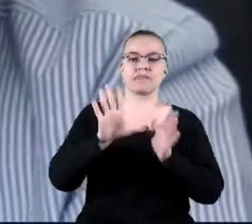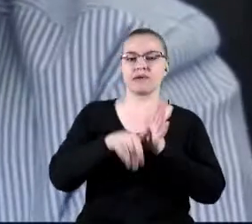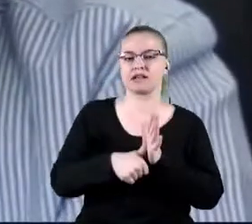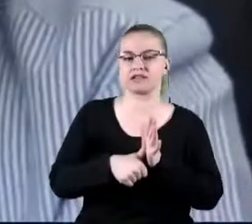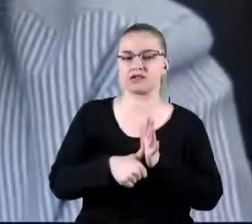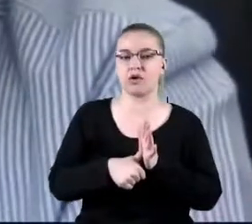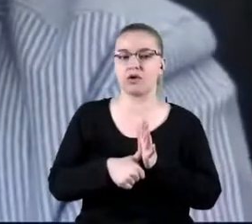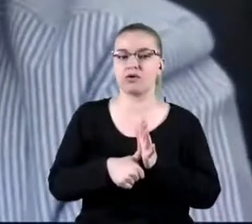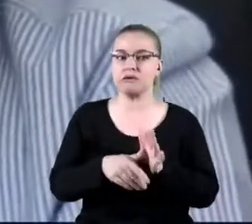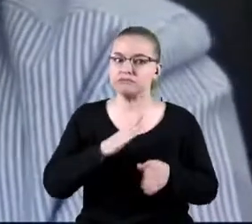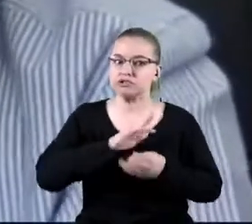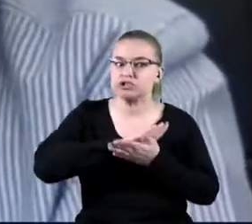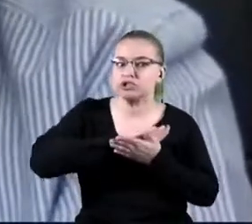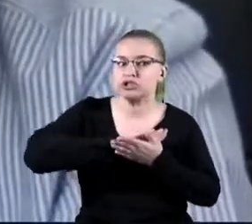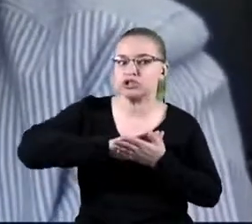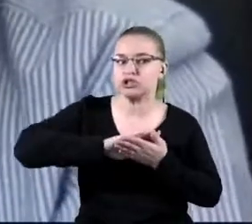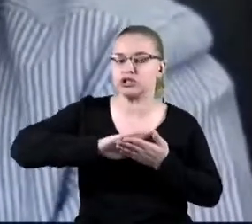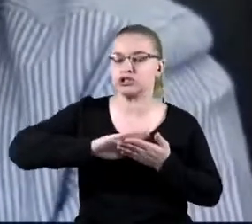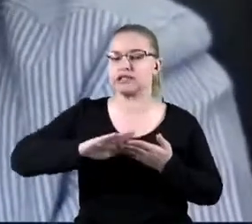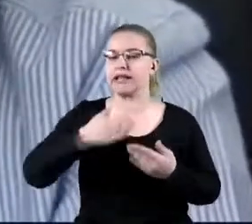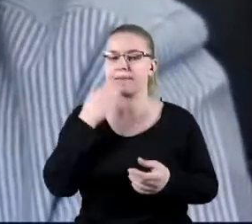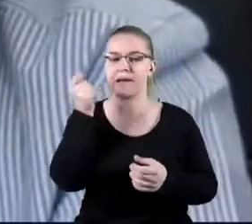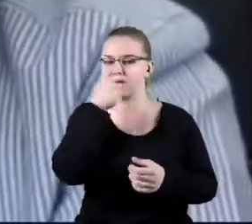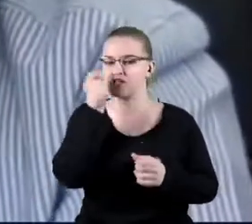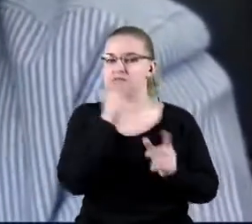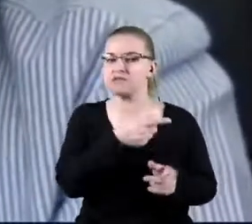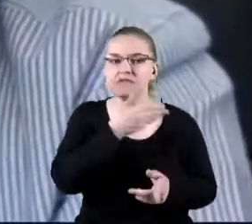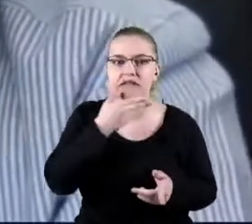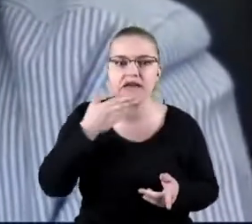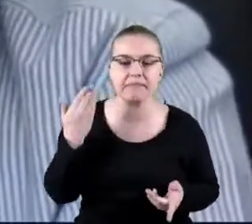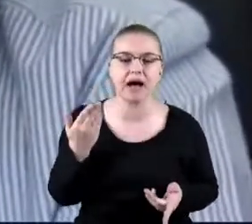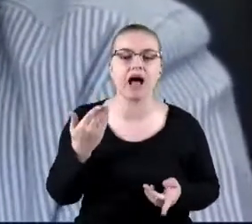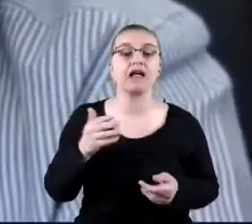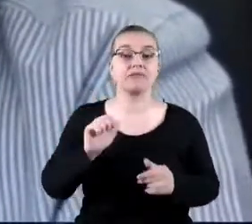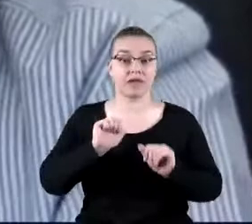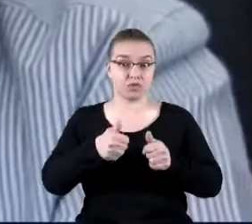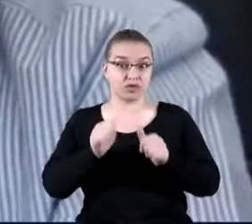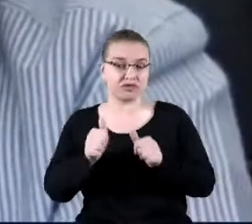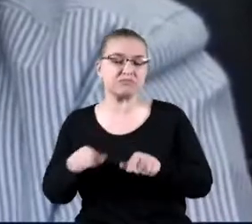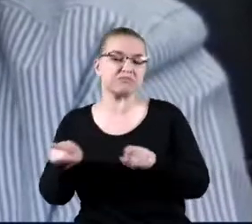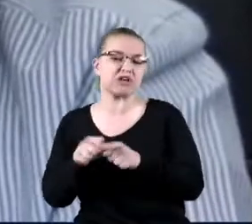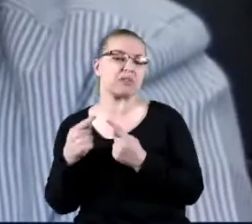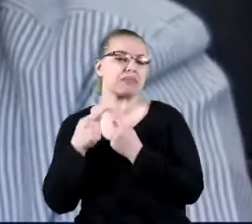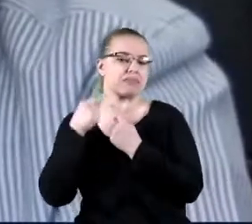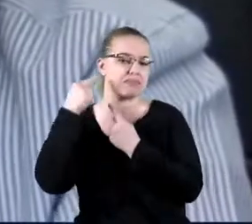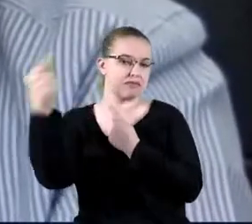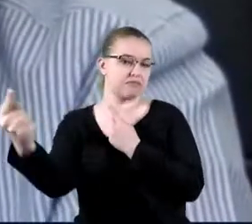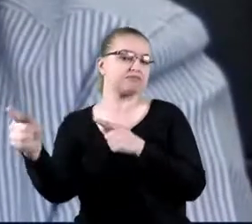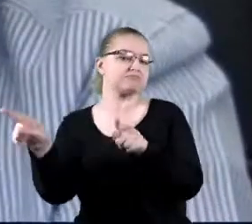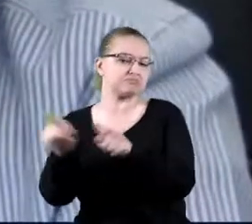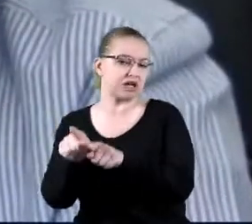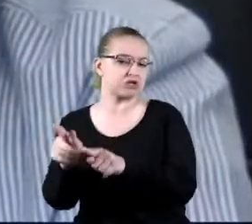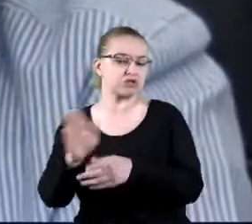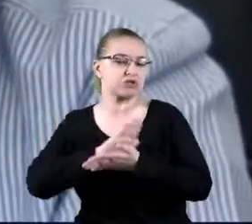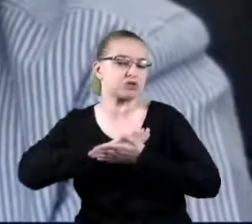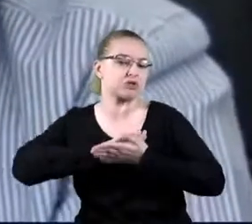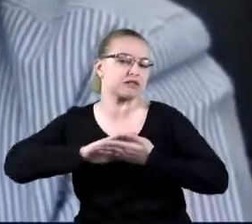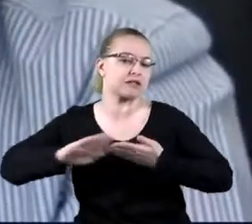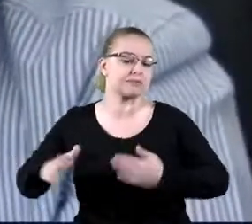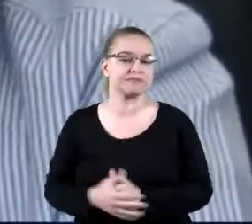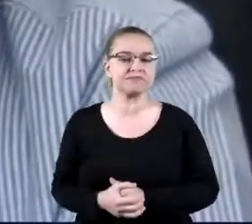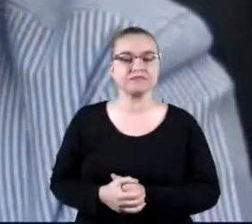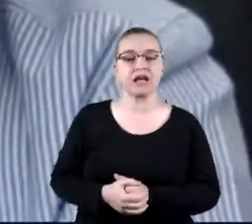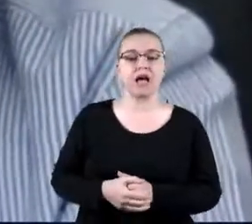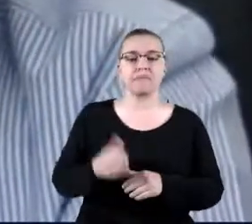are deemed as not polluted. Those both that are for tourists